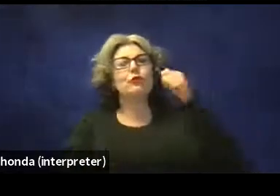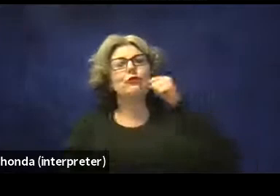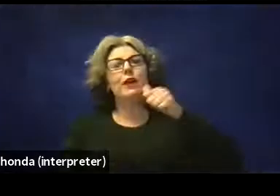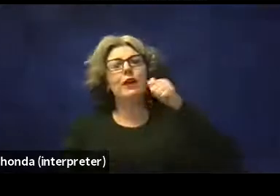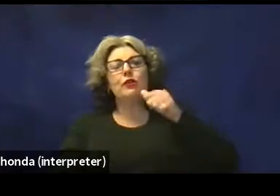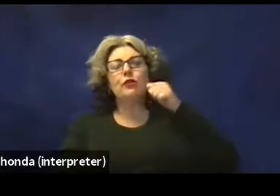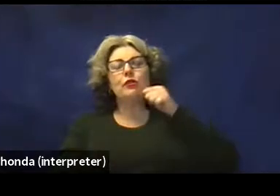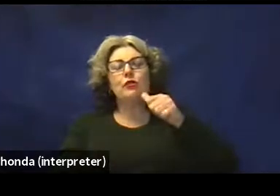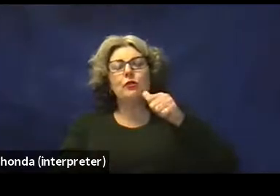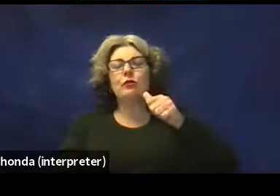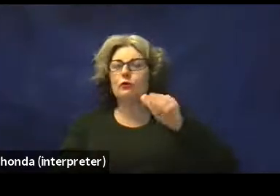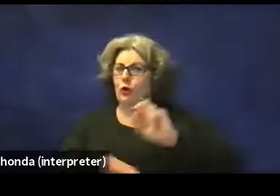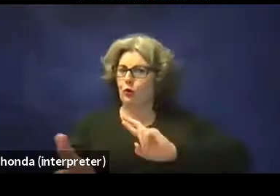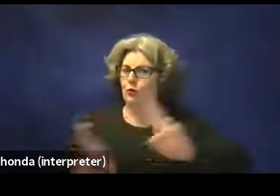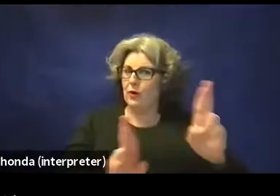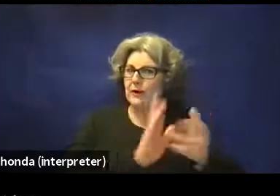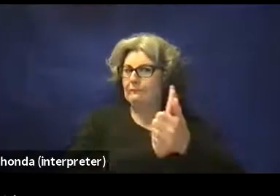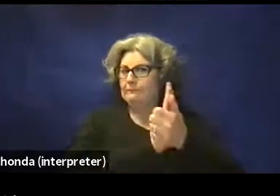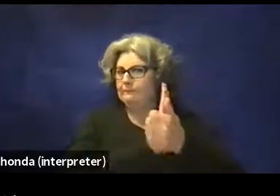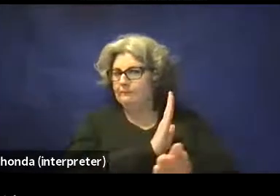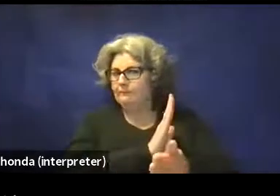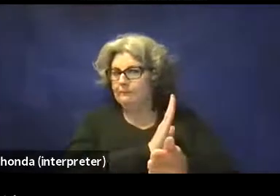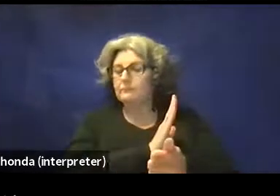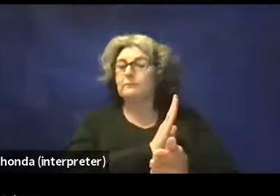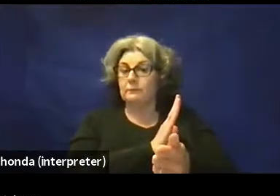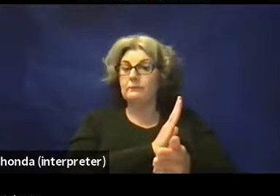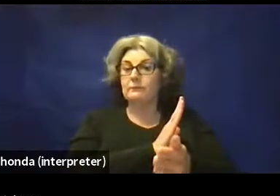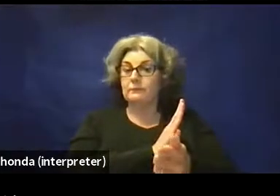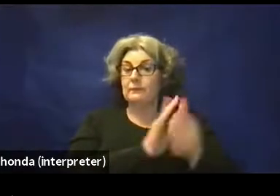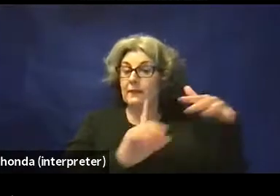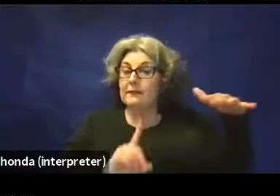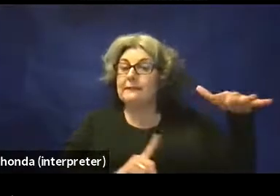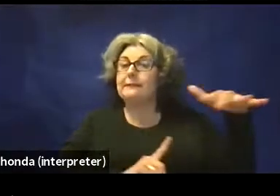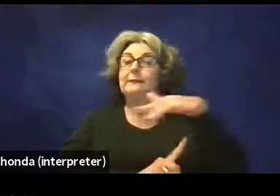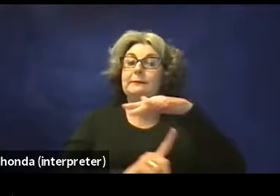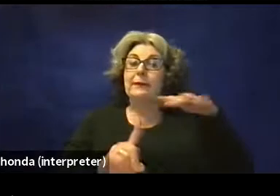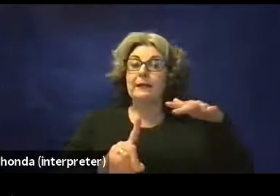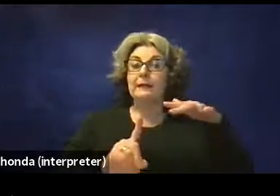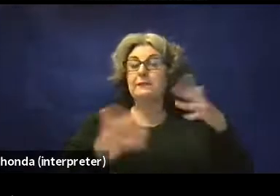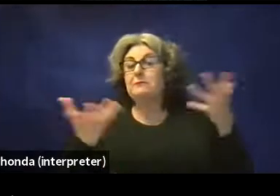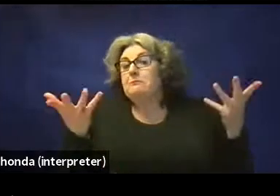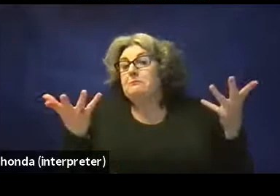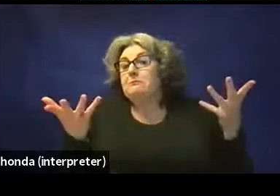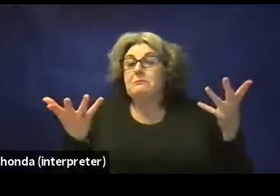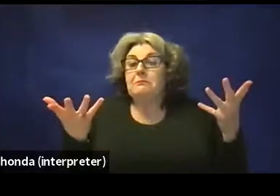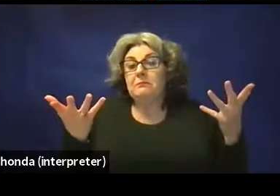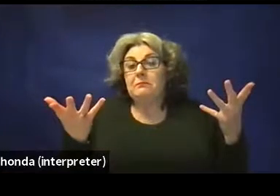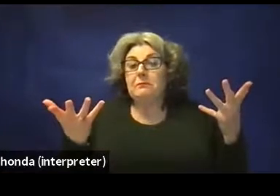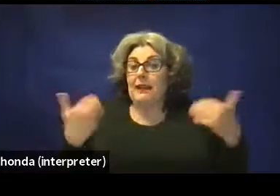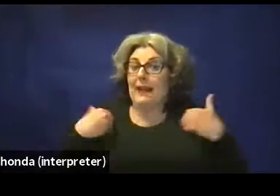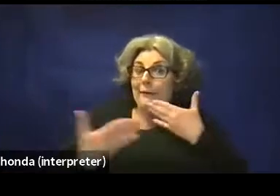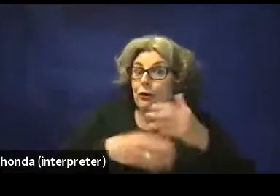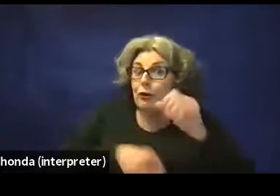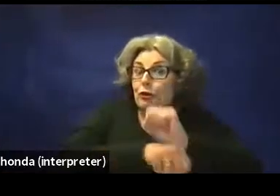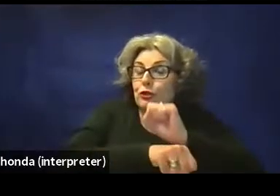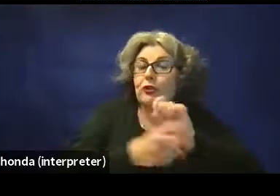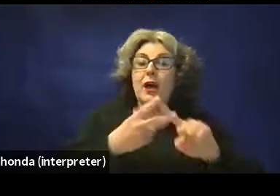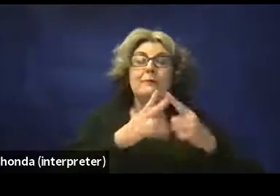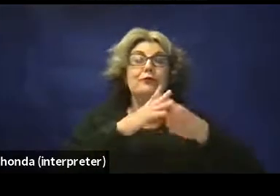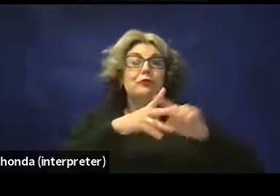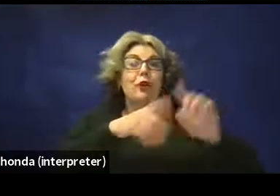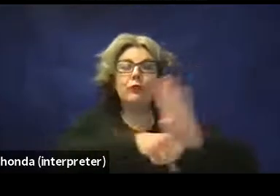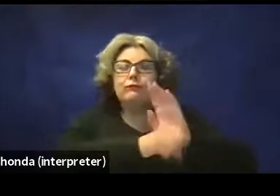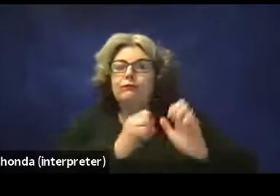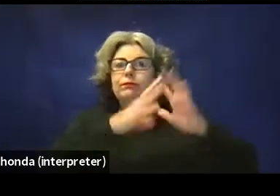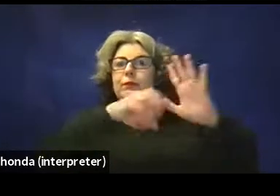are equipped and capable to enter into spaces to like have a good job, start a